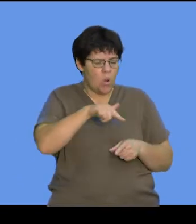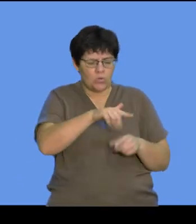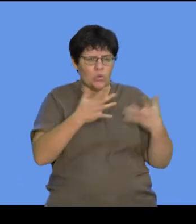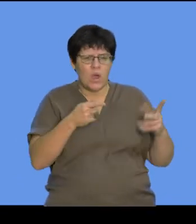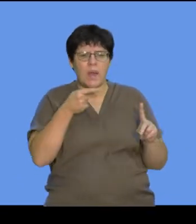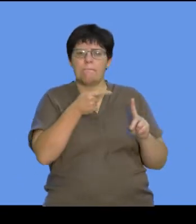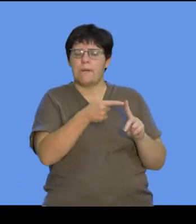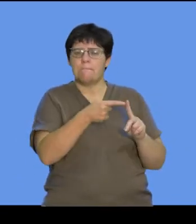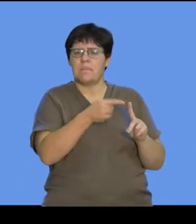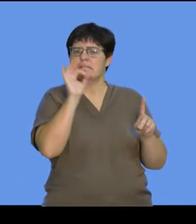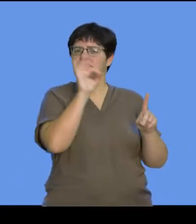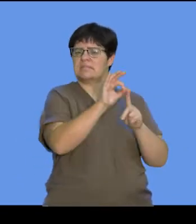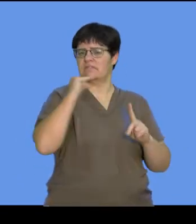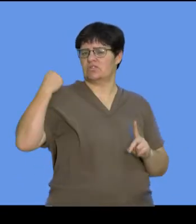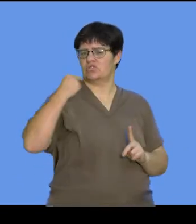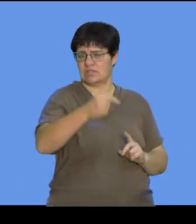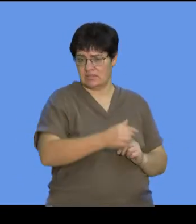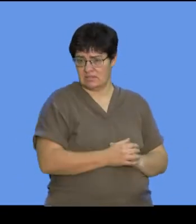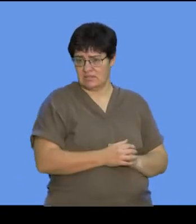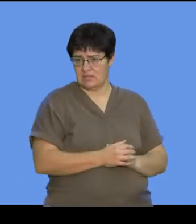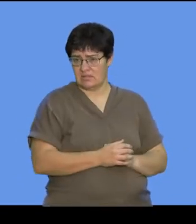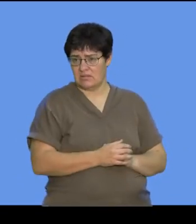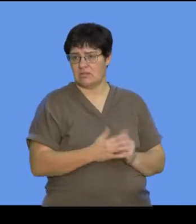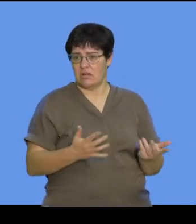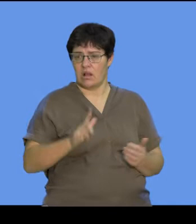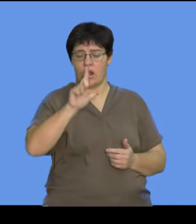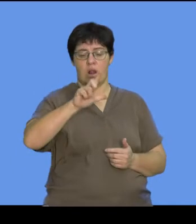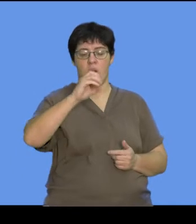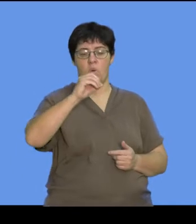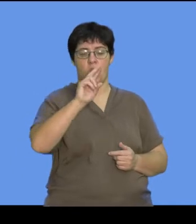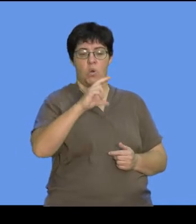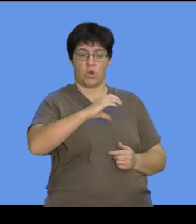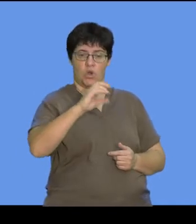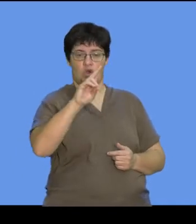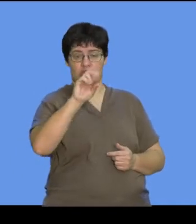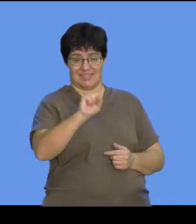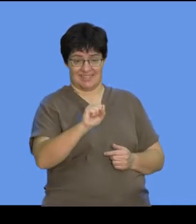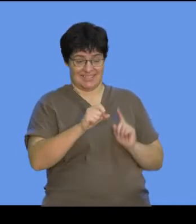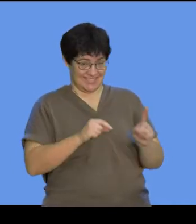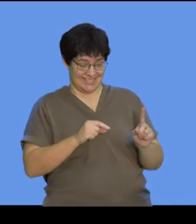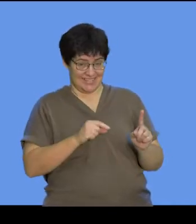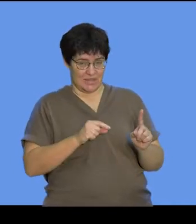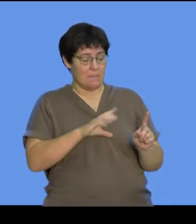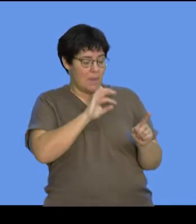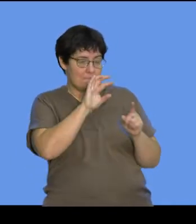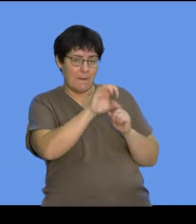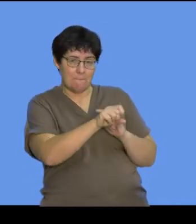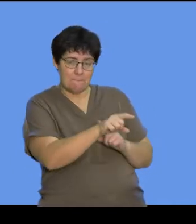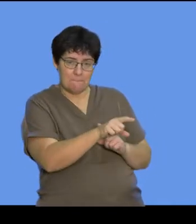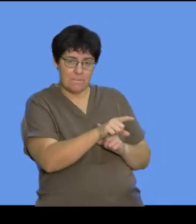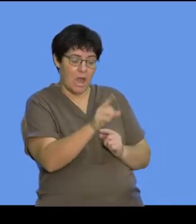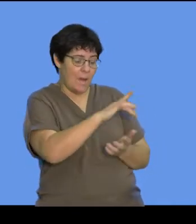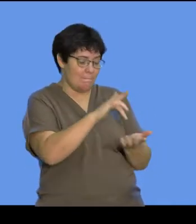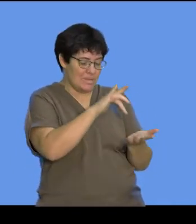the location for this specific gene, and we use the term locus. And so essentially, by me trying